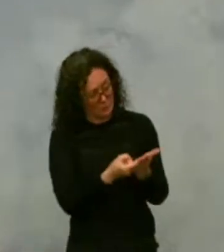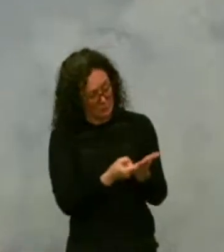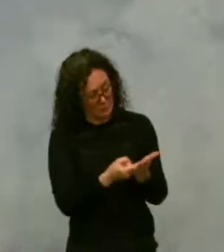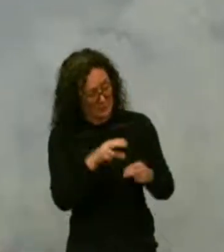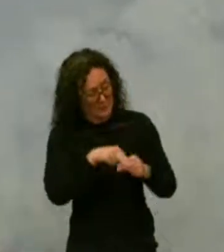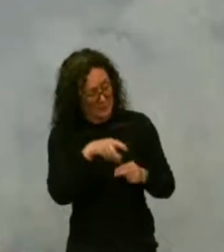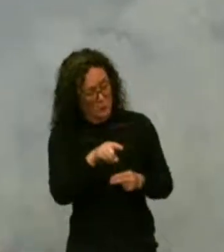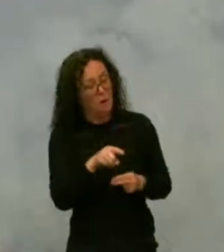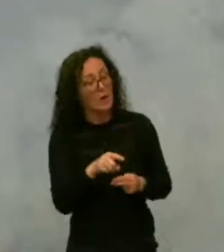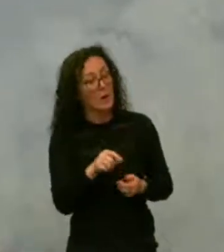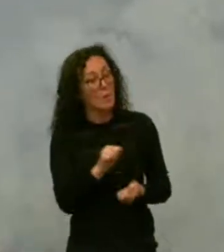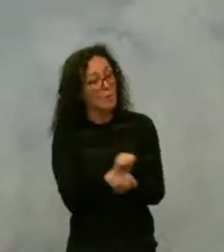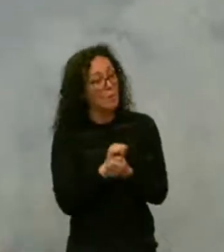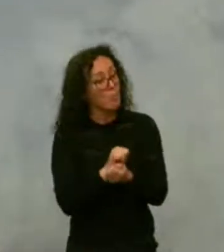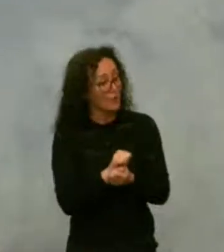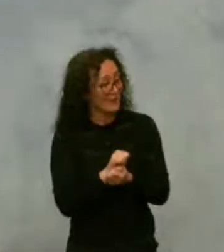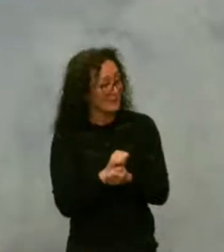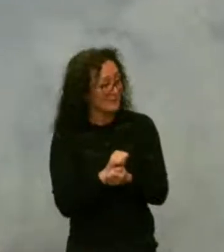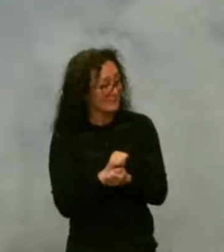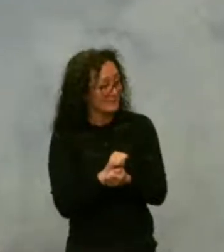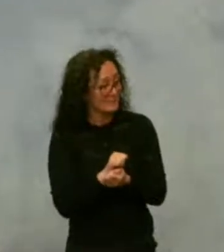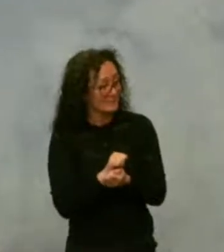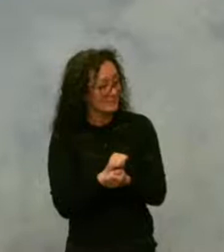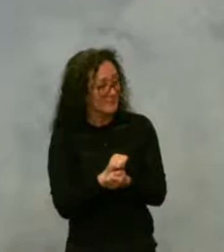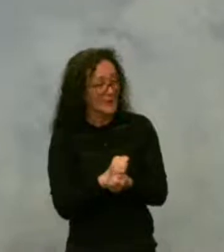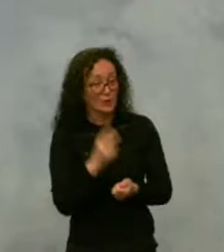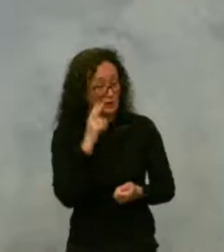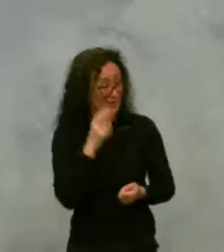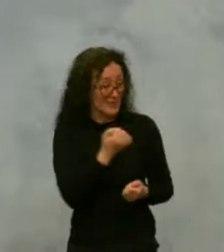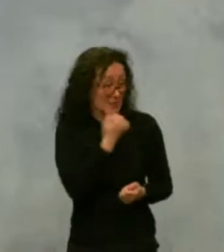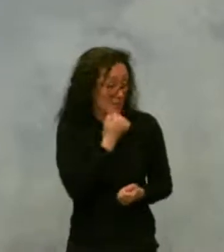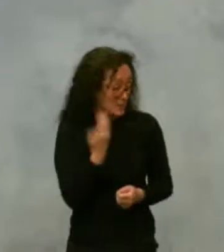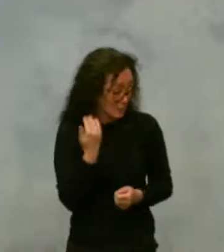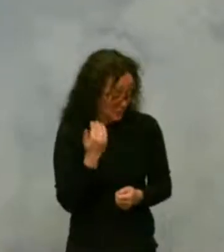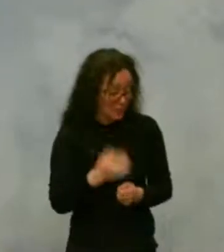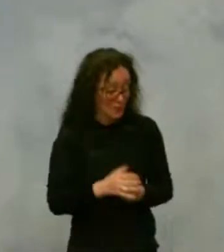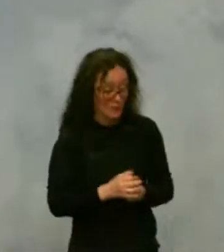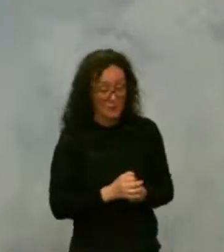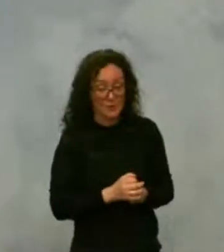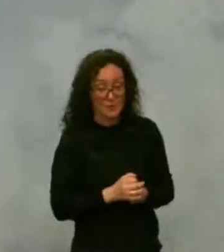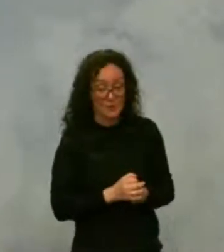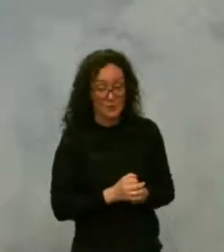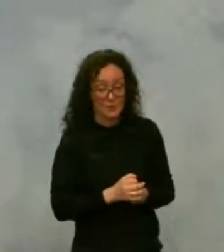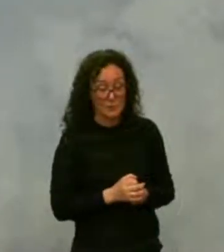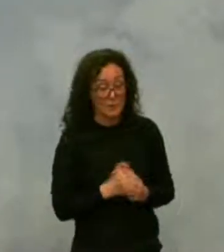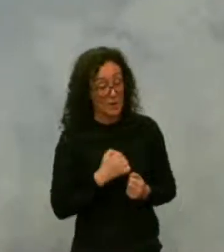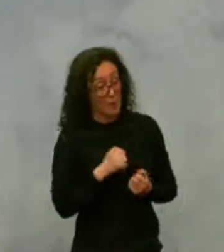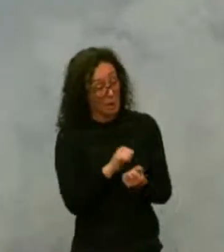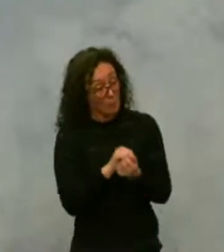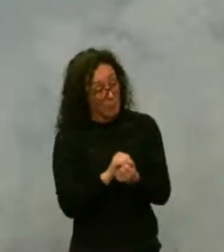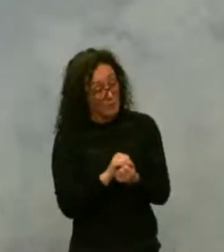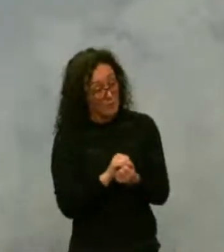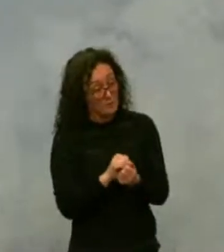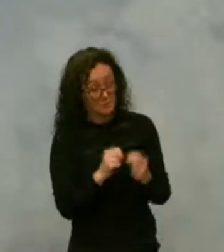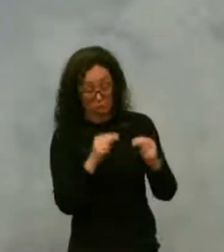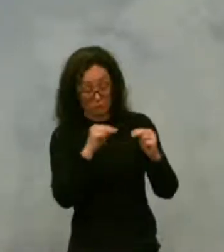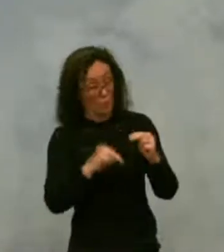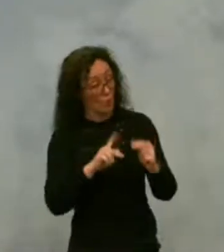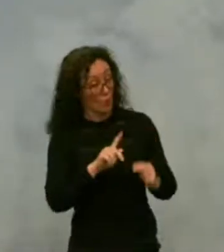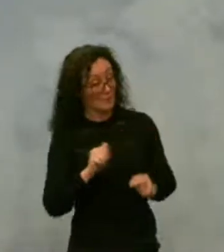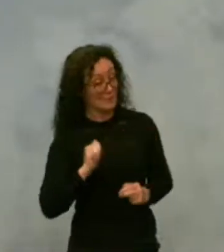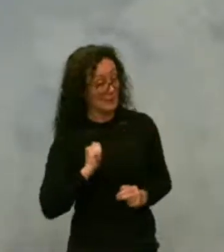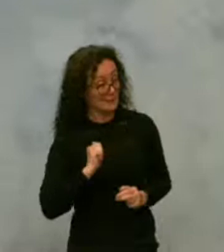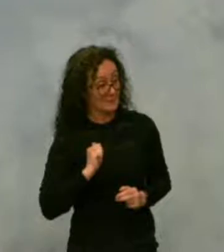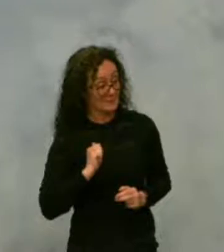appendix. Again, familiar figures that we've seen before. And we're reporting that our borrowing is less than what we would expect, and that touches